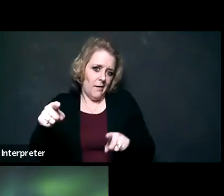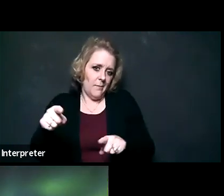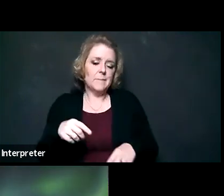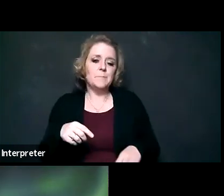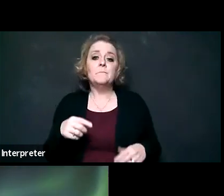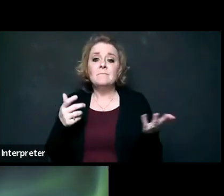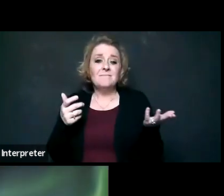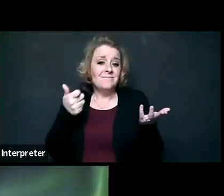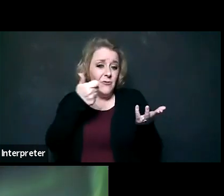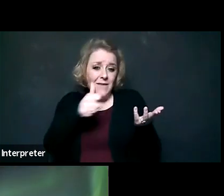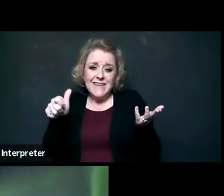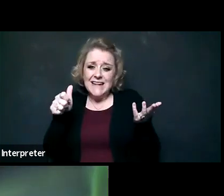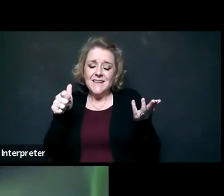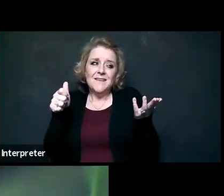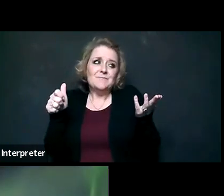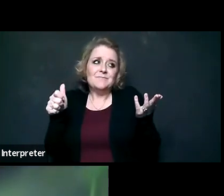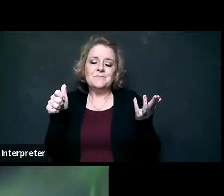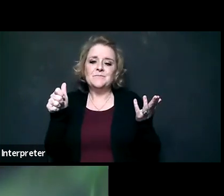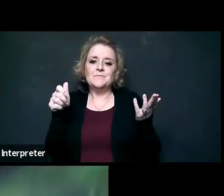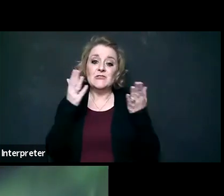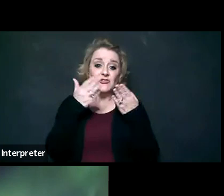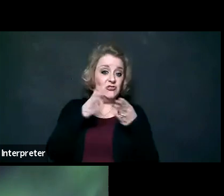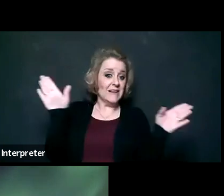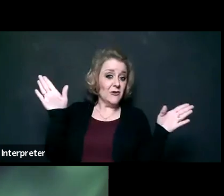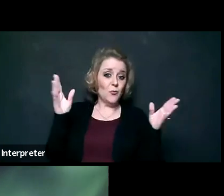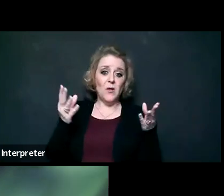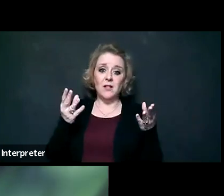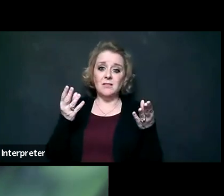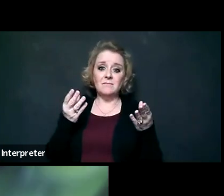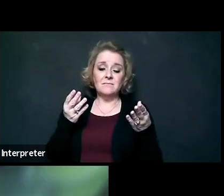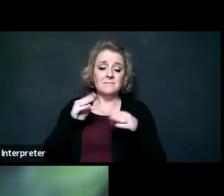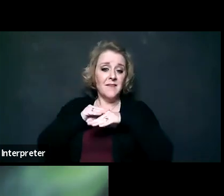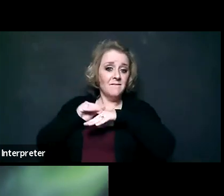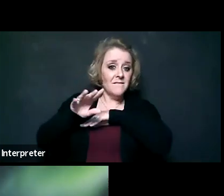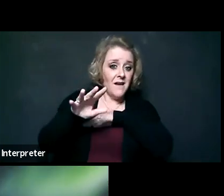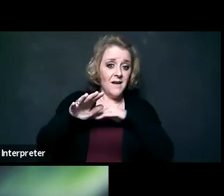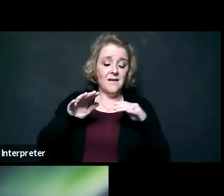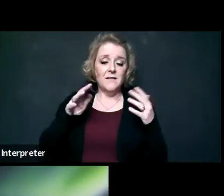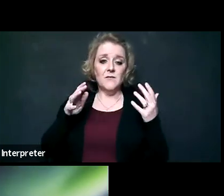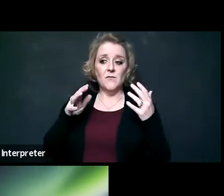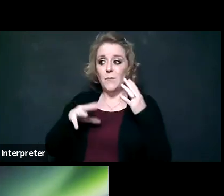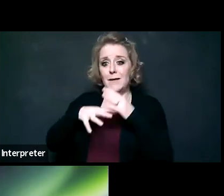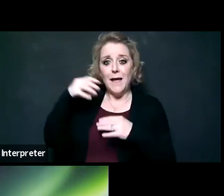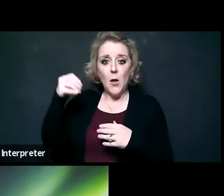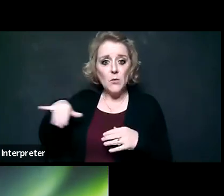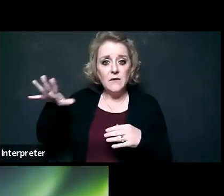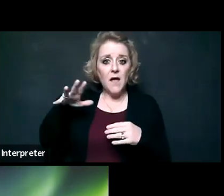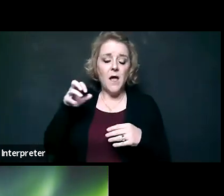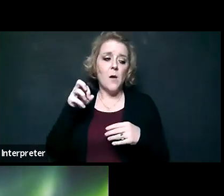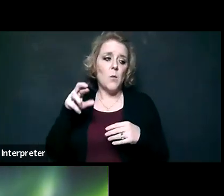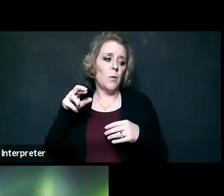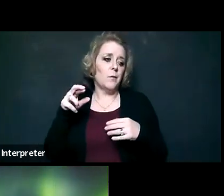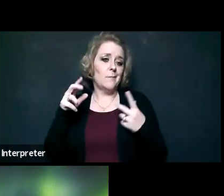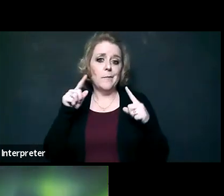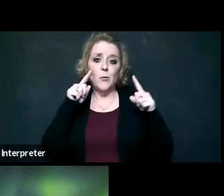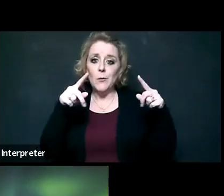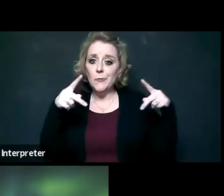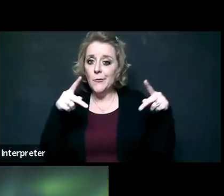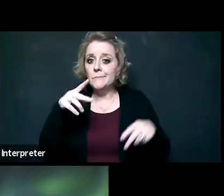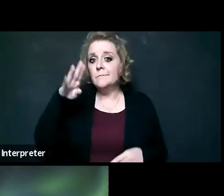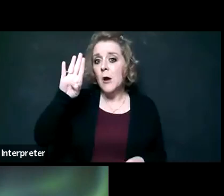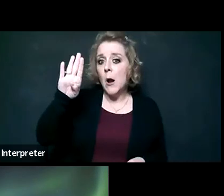Any general advice for, being outside or, going to a barbecue, things like that? What are some